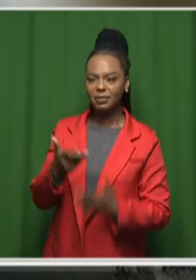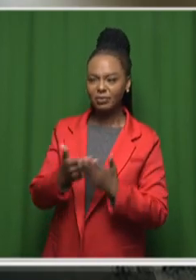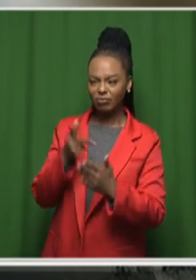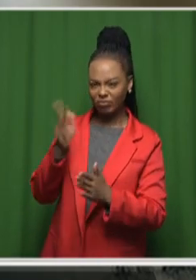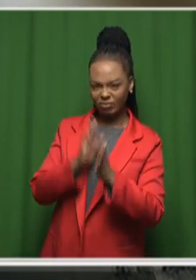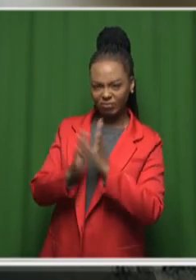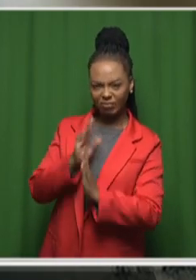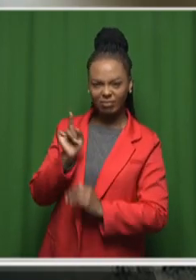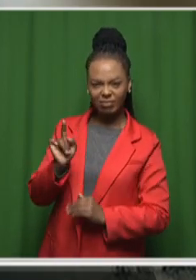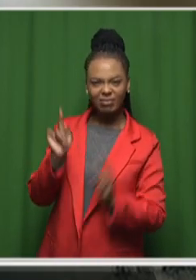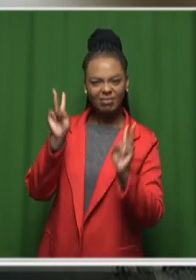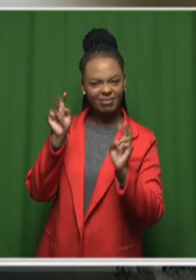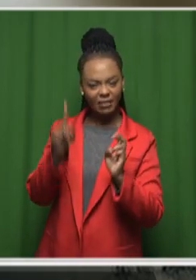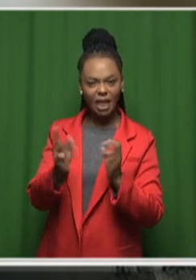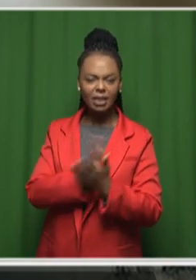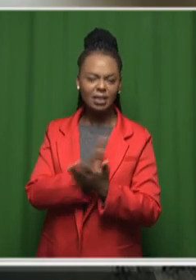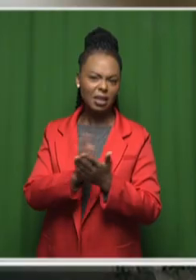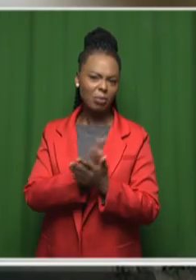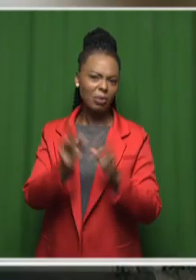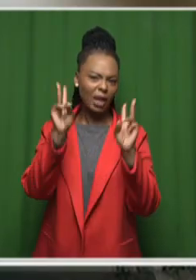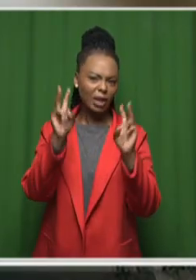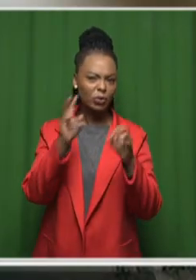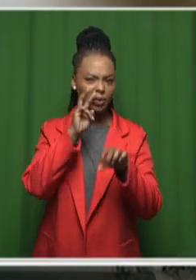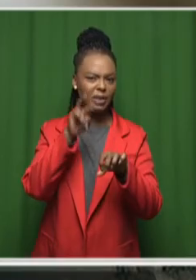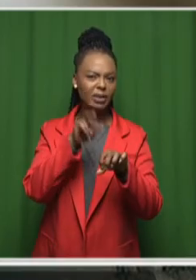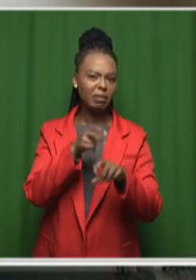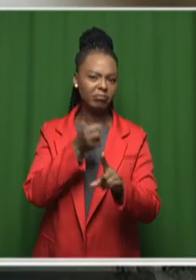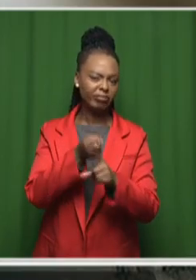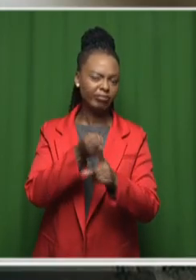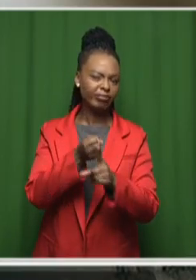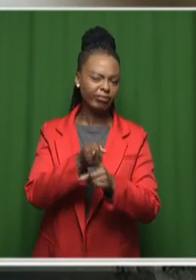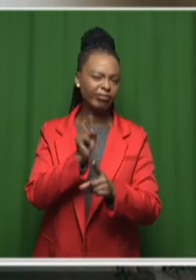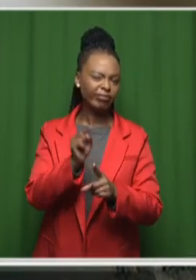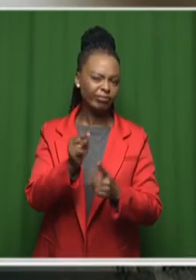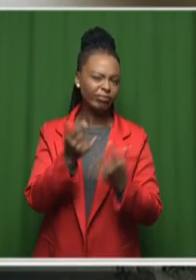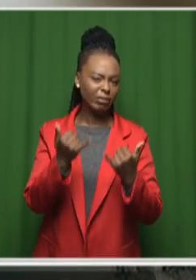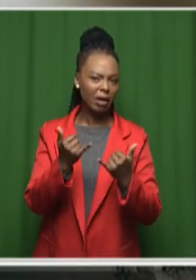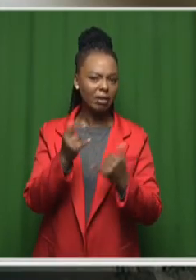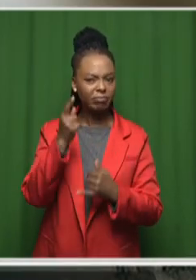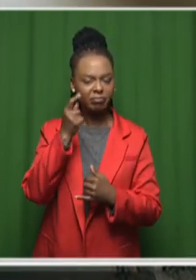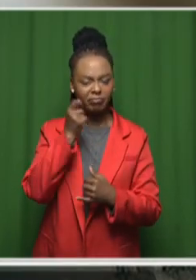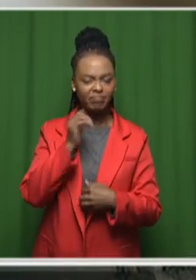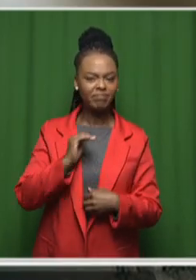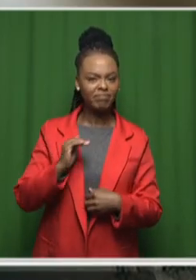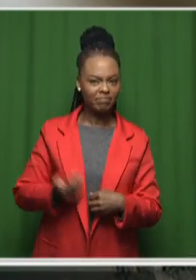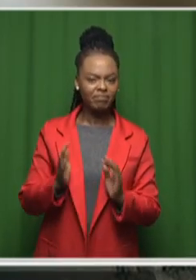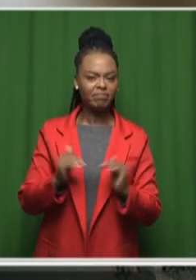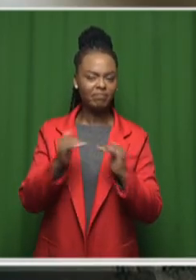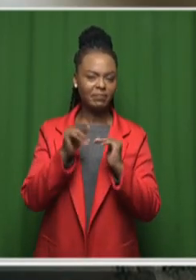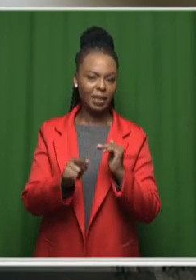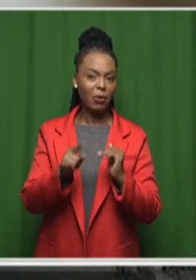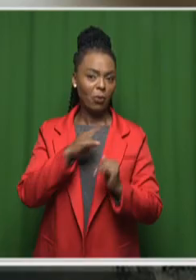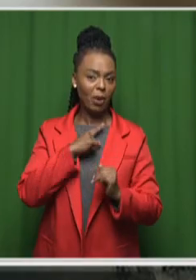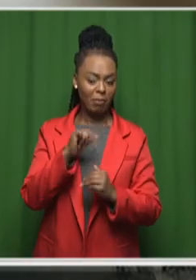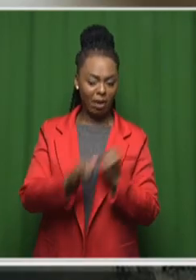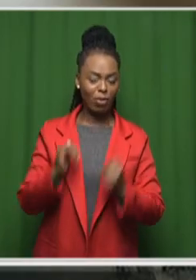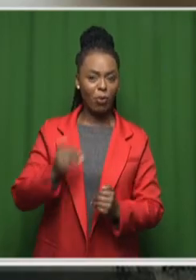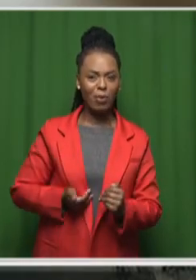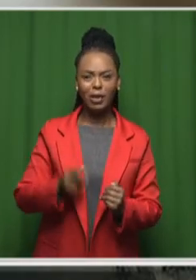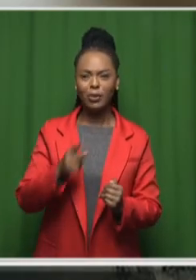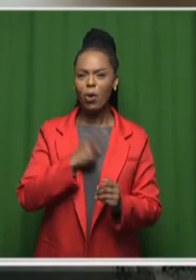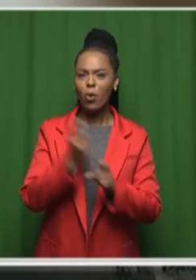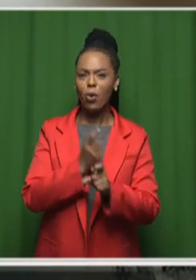highlighted, and these are some of the issues that we should be putting more emphasis on, especially on Women's Month and beyond. The fact that we always